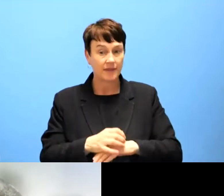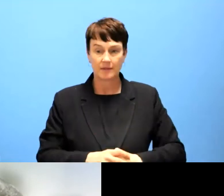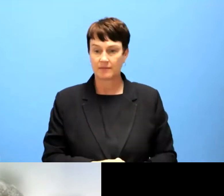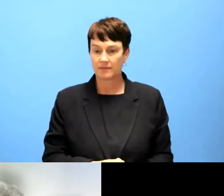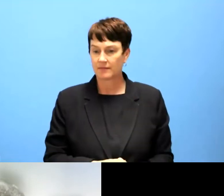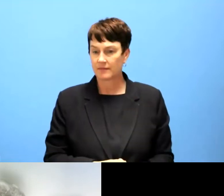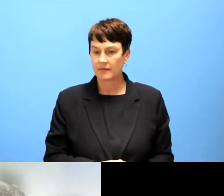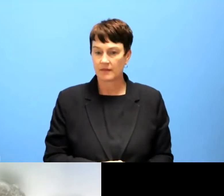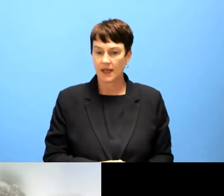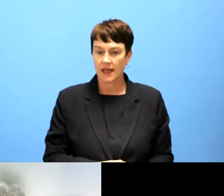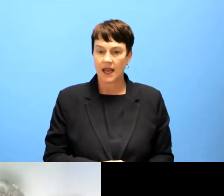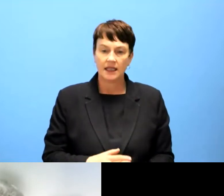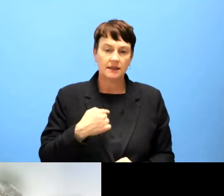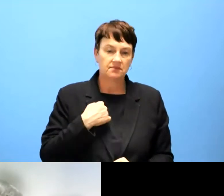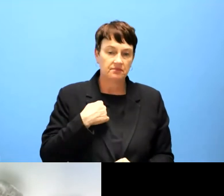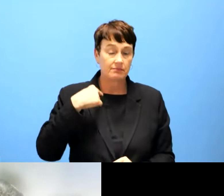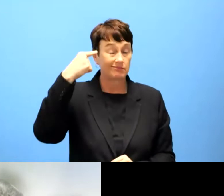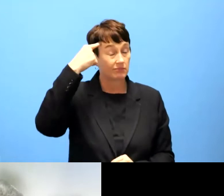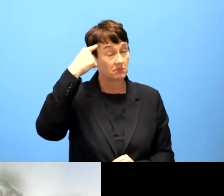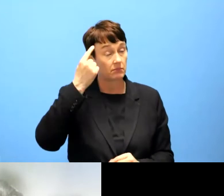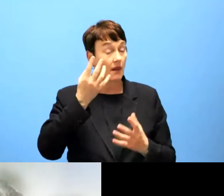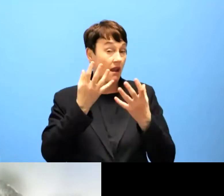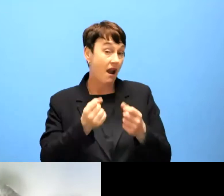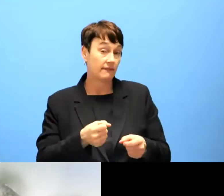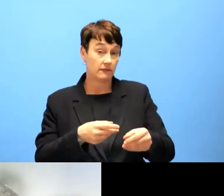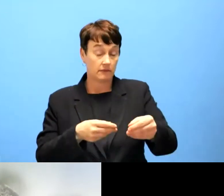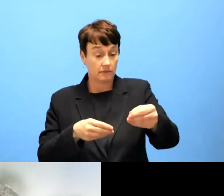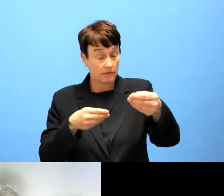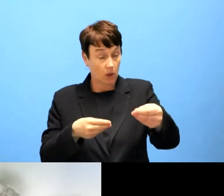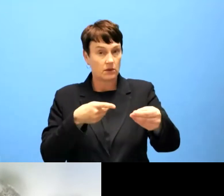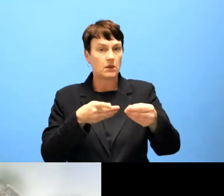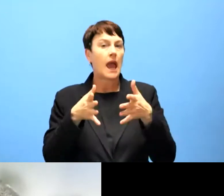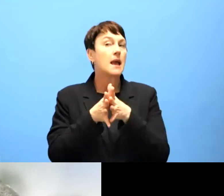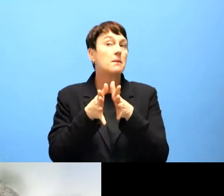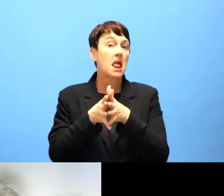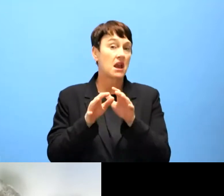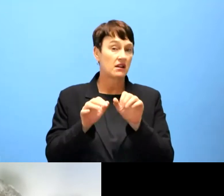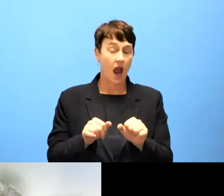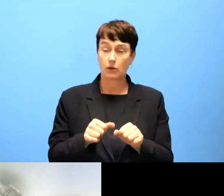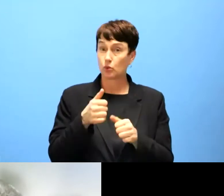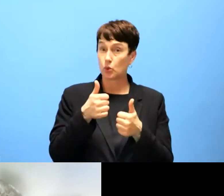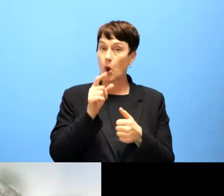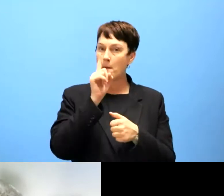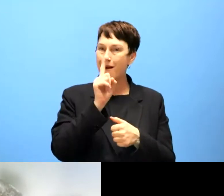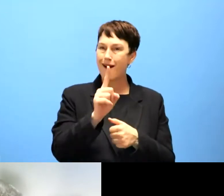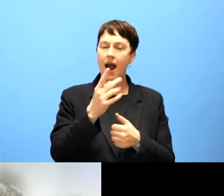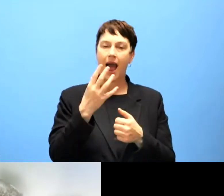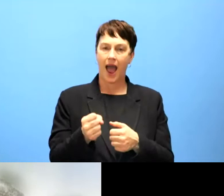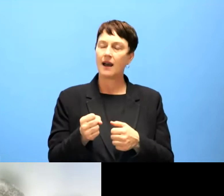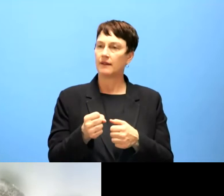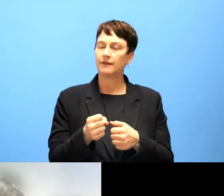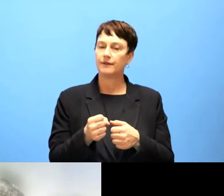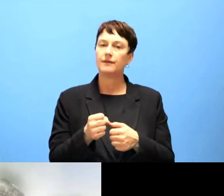explaining the EN is much appreciated, but we have two different levels of users of that. That is, on one